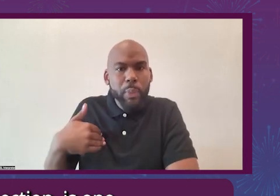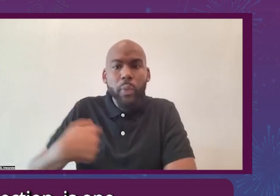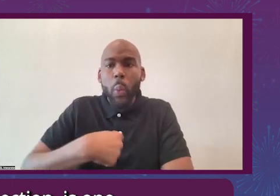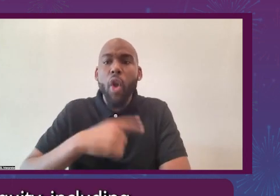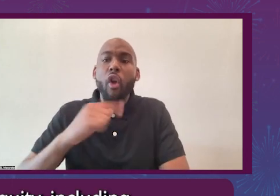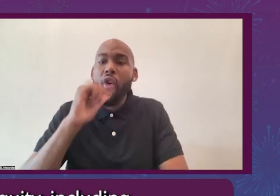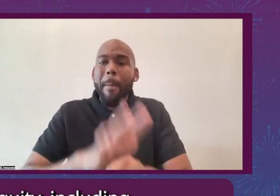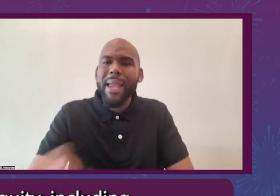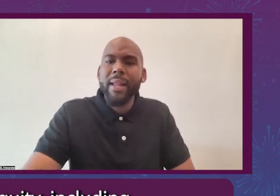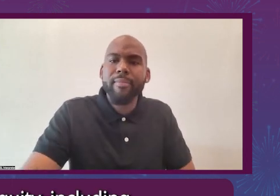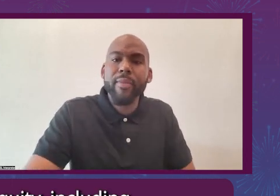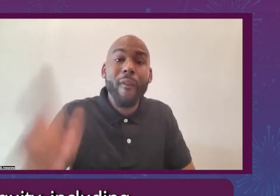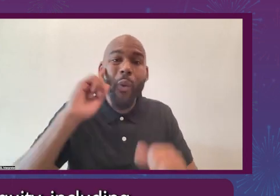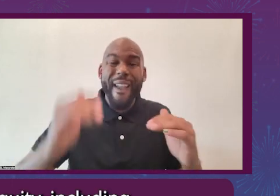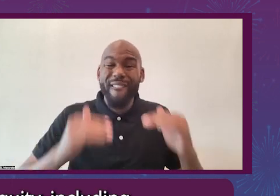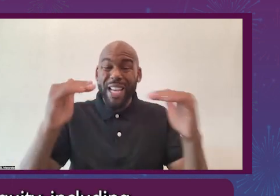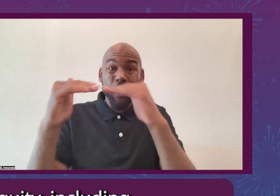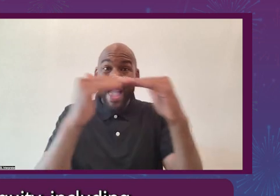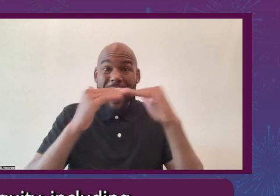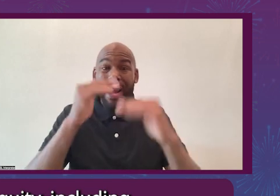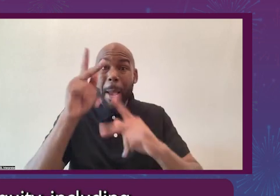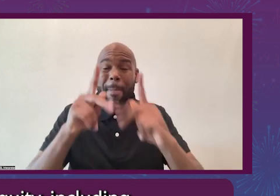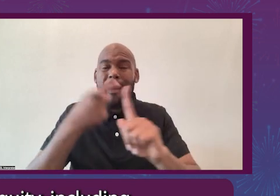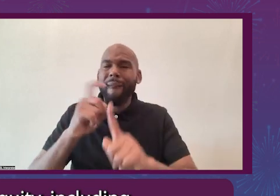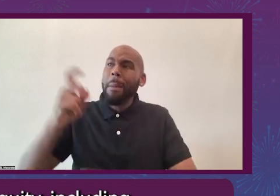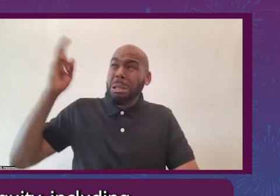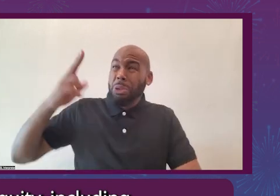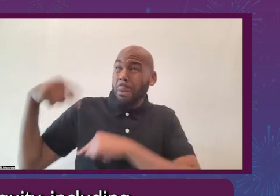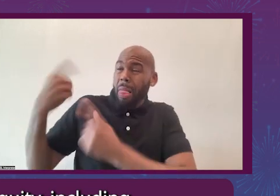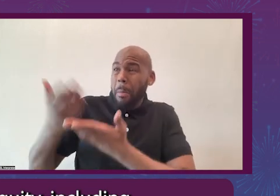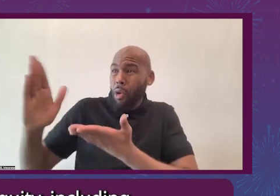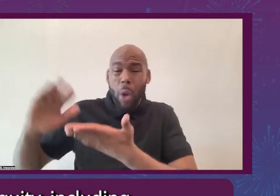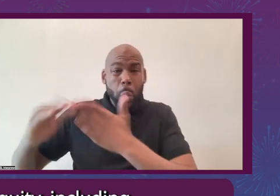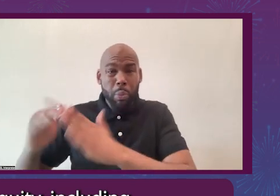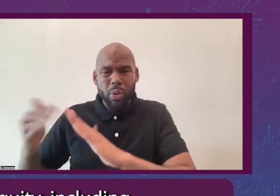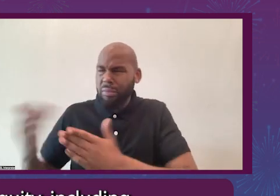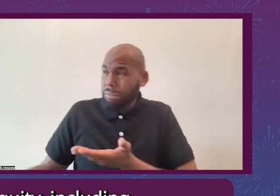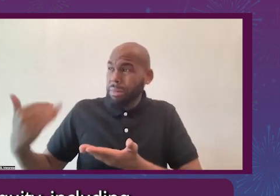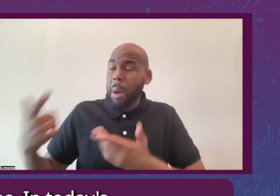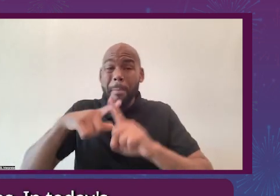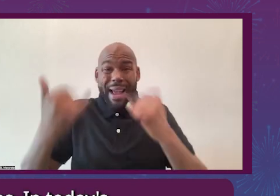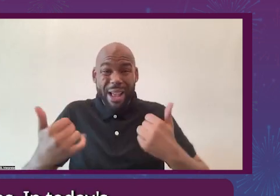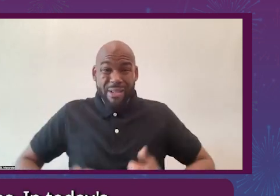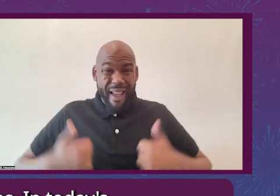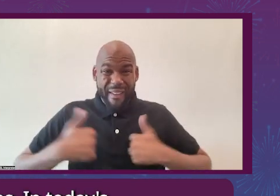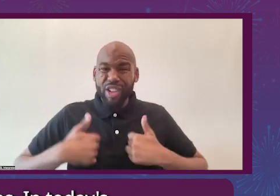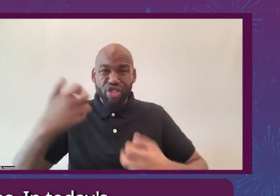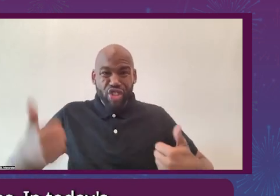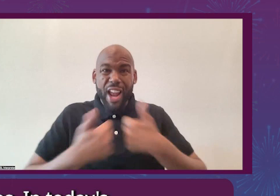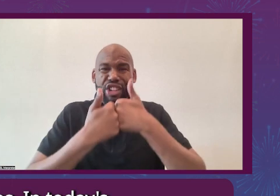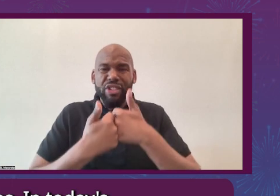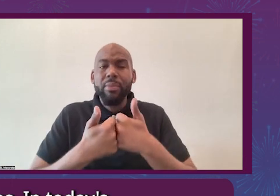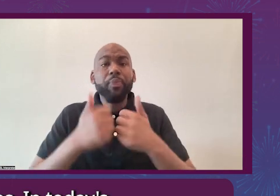members. We're committed to advancing equity, including for those from historically marginalized communities. But we live in